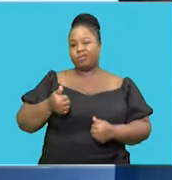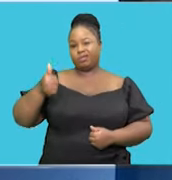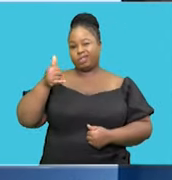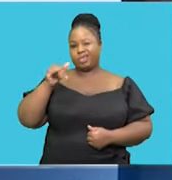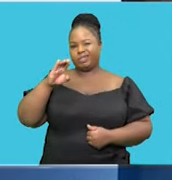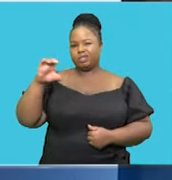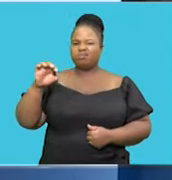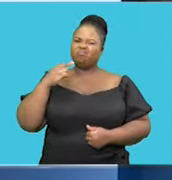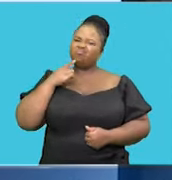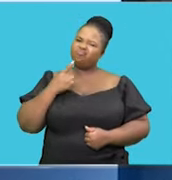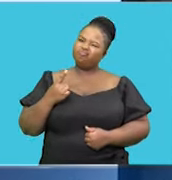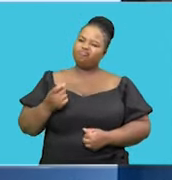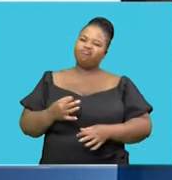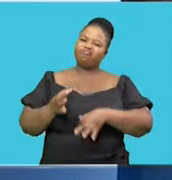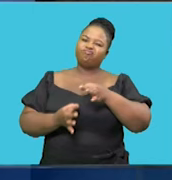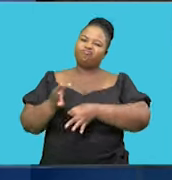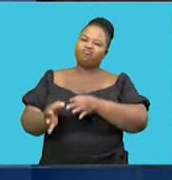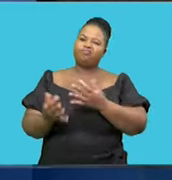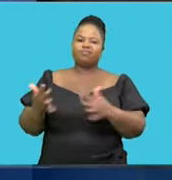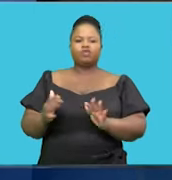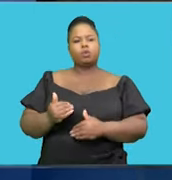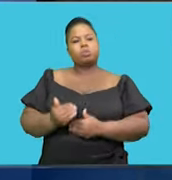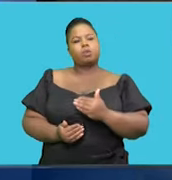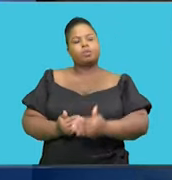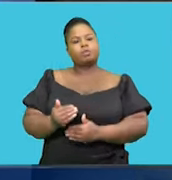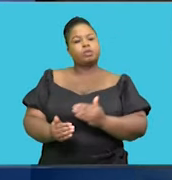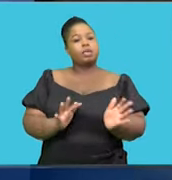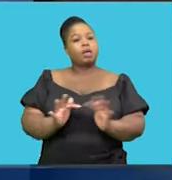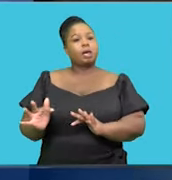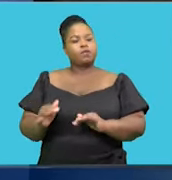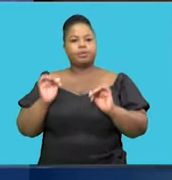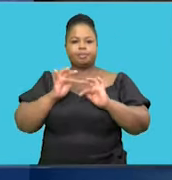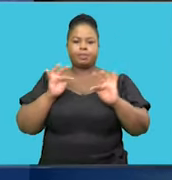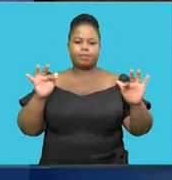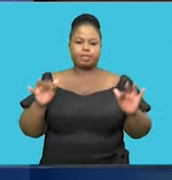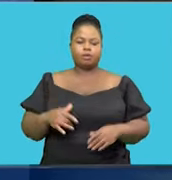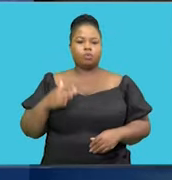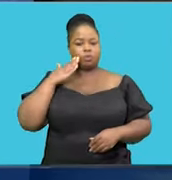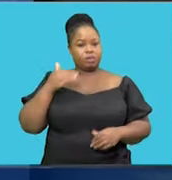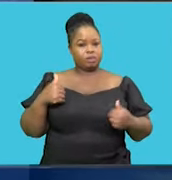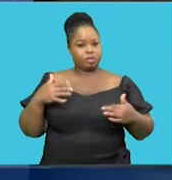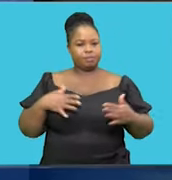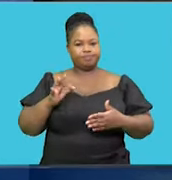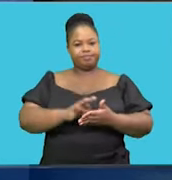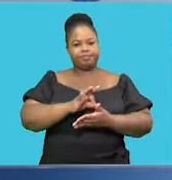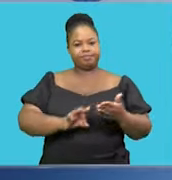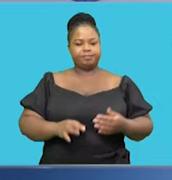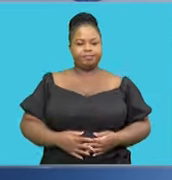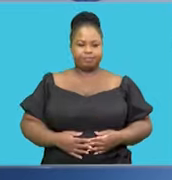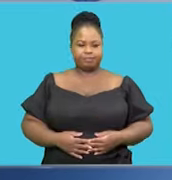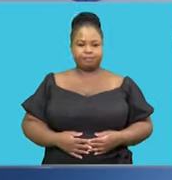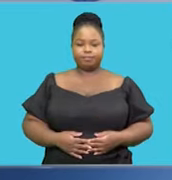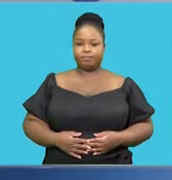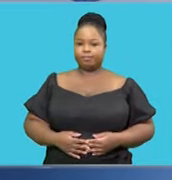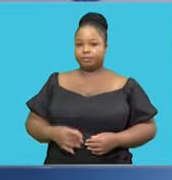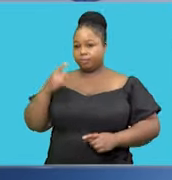you know, briefly discussed the processes and the procedures to be followed by the public for the duration of the elections. We are going